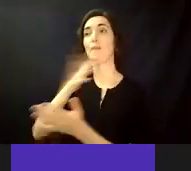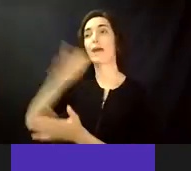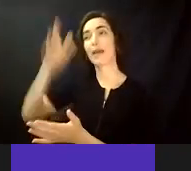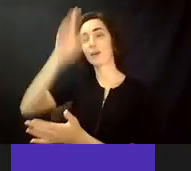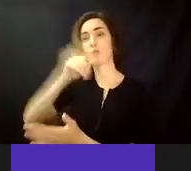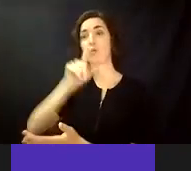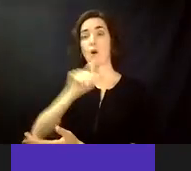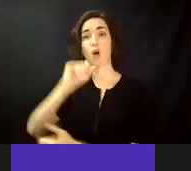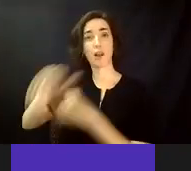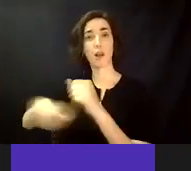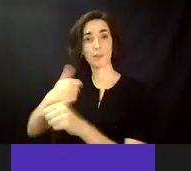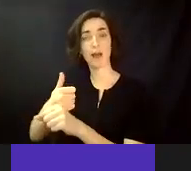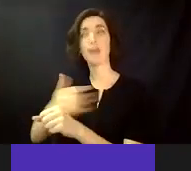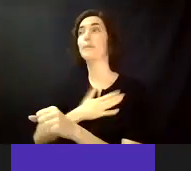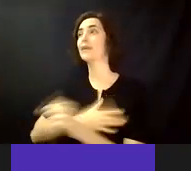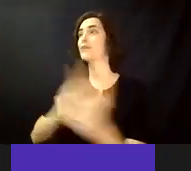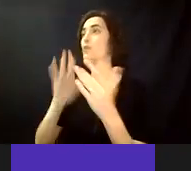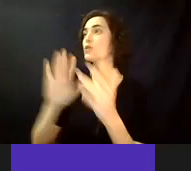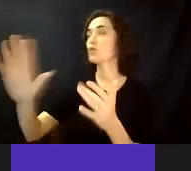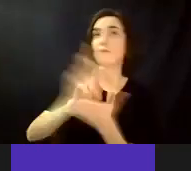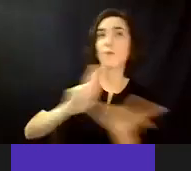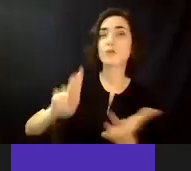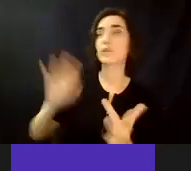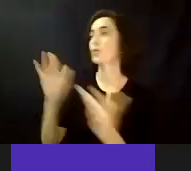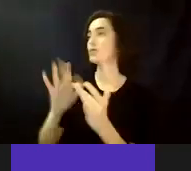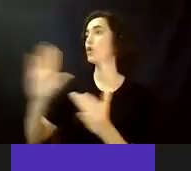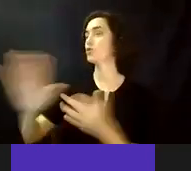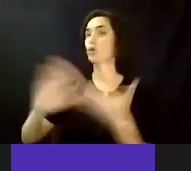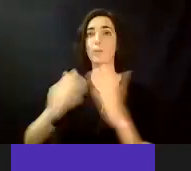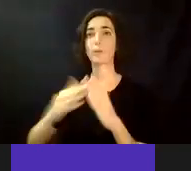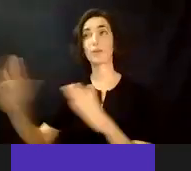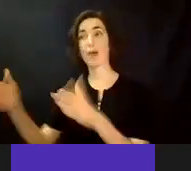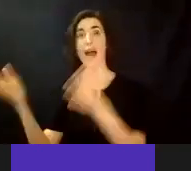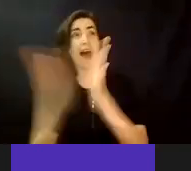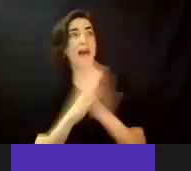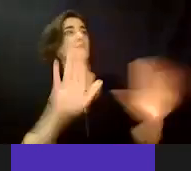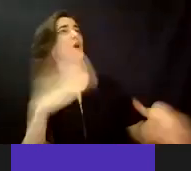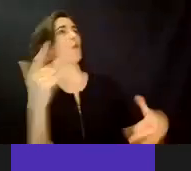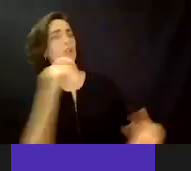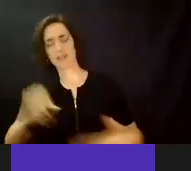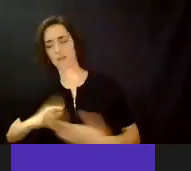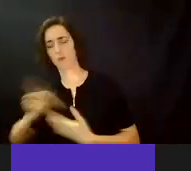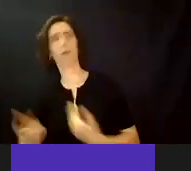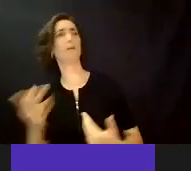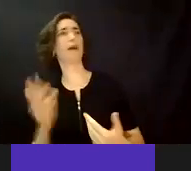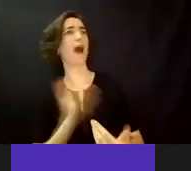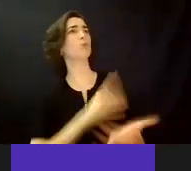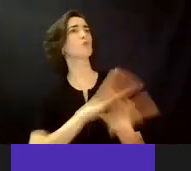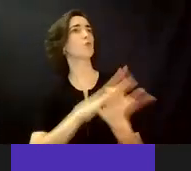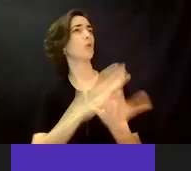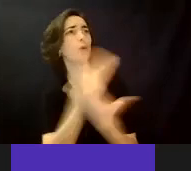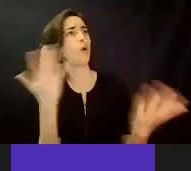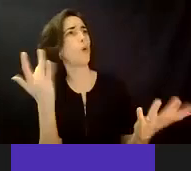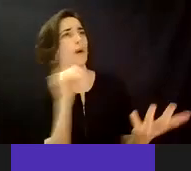reach out to your communities and say, hey, why can't we have this program at our school, in our area? So basically that's it. We have a web